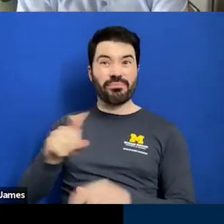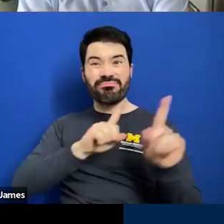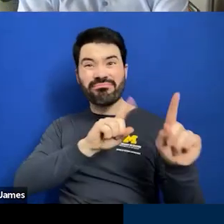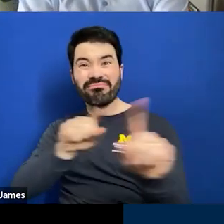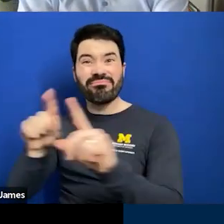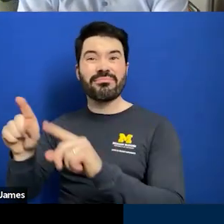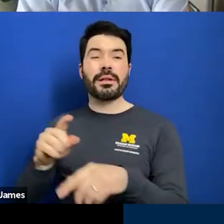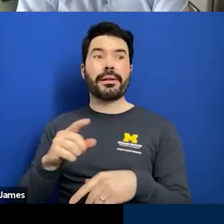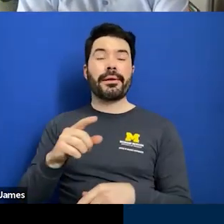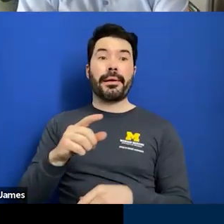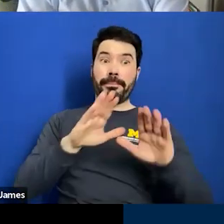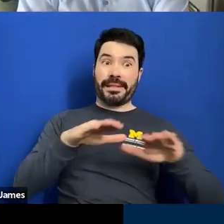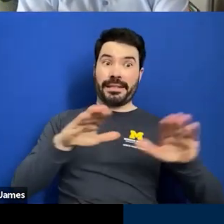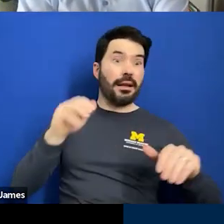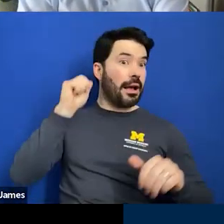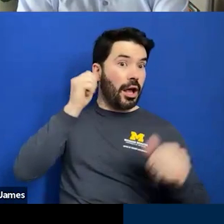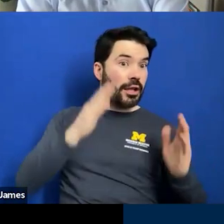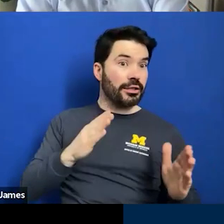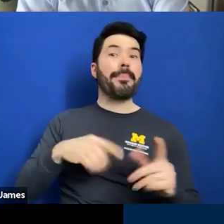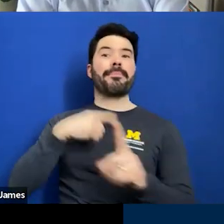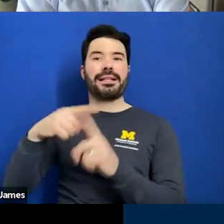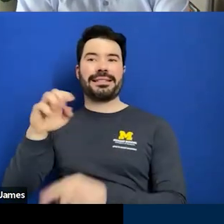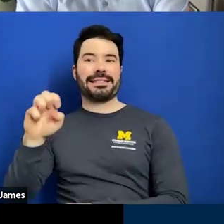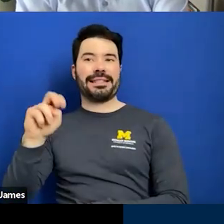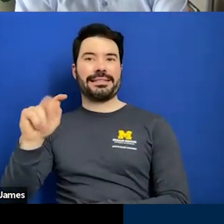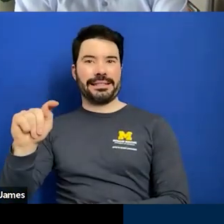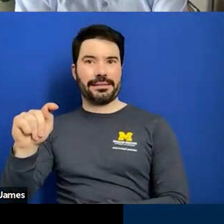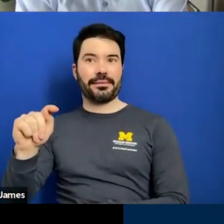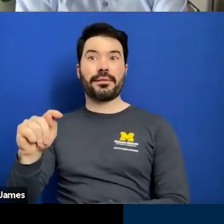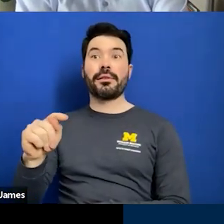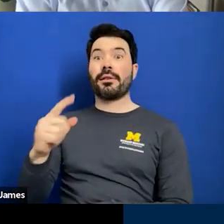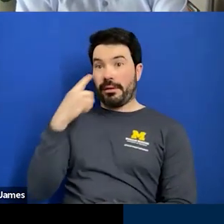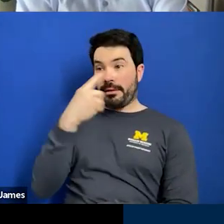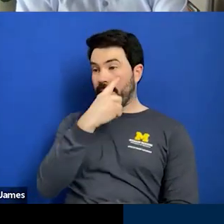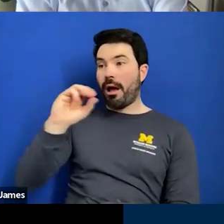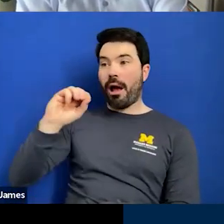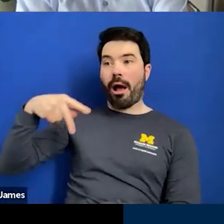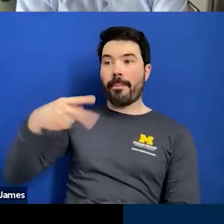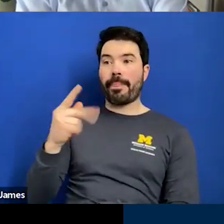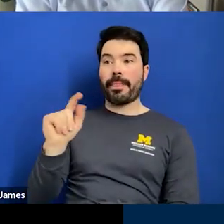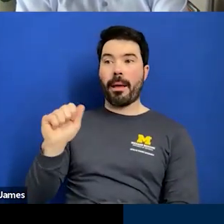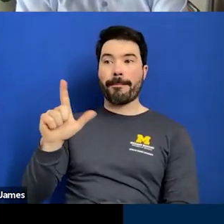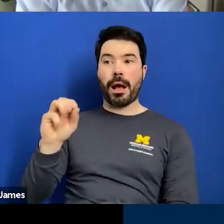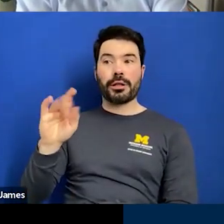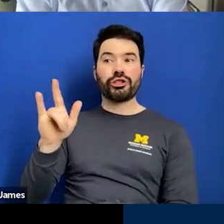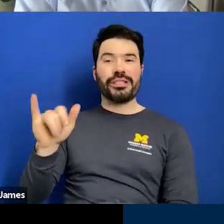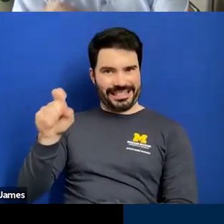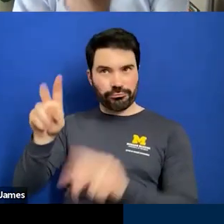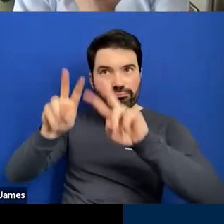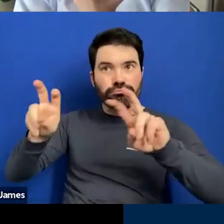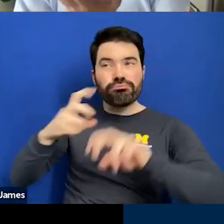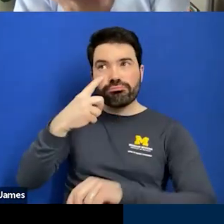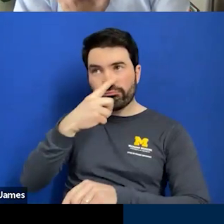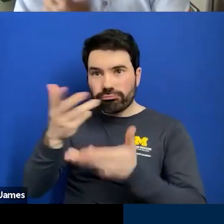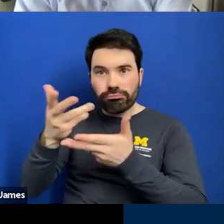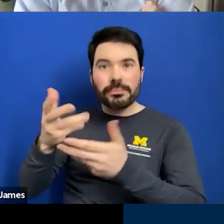pediatric audiologist and an ENT. Ophthalmology needs to make sure their eyes are doing well. So